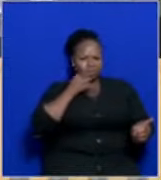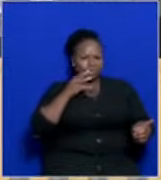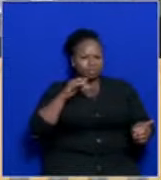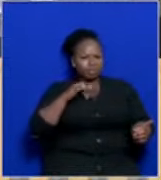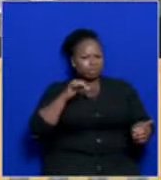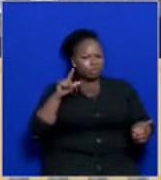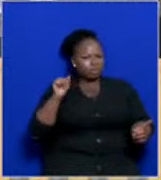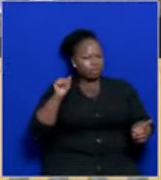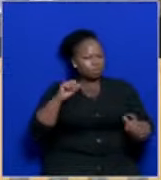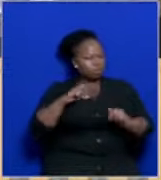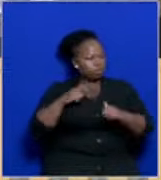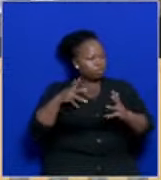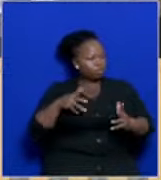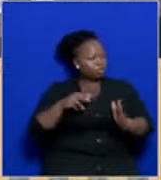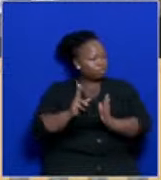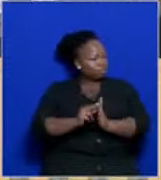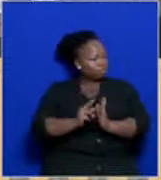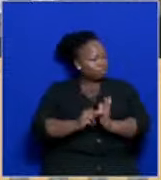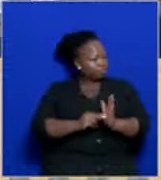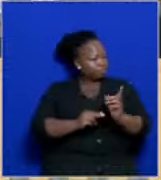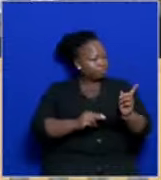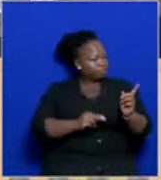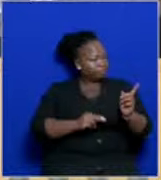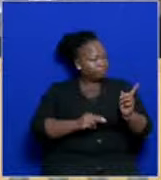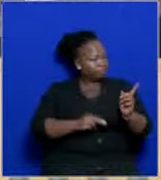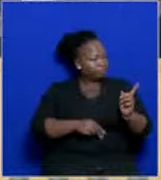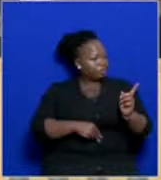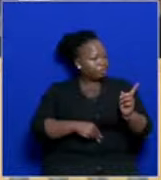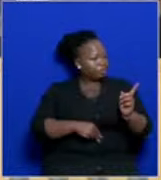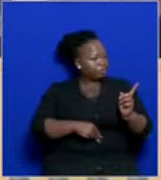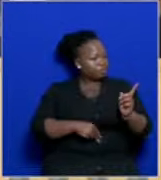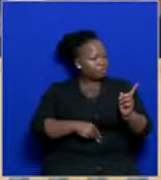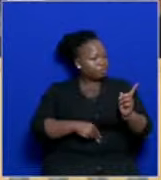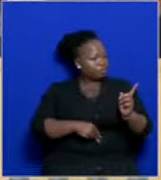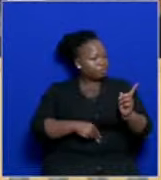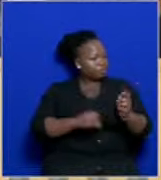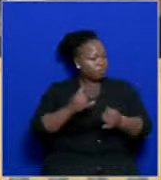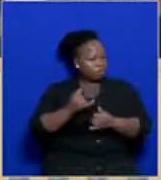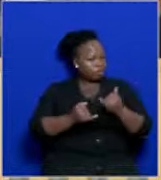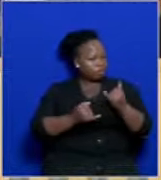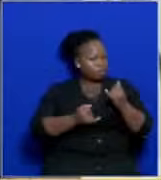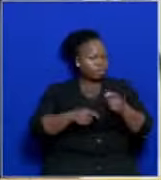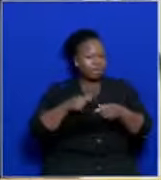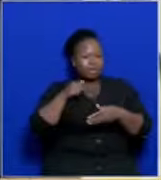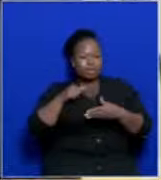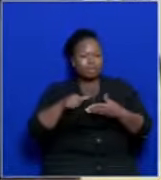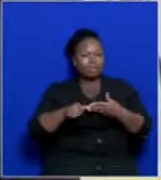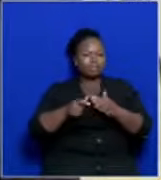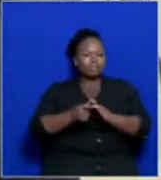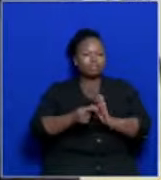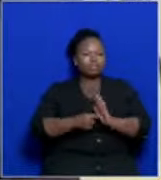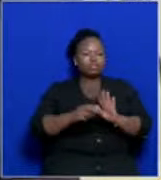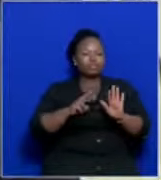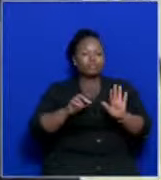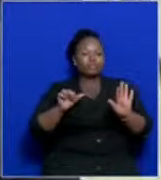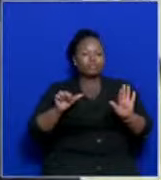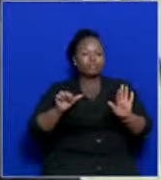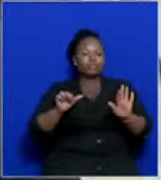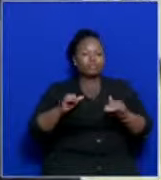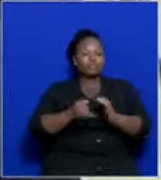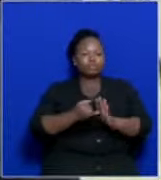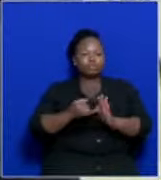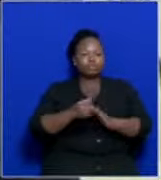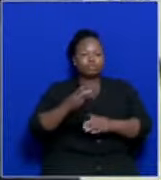record, in fact, a correction has to be made. The letter was dated 26 January 2024, not